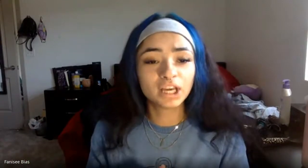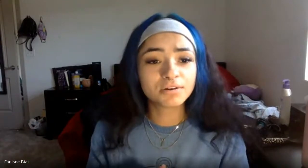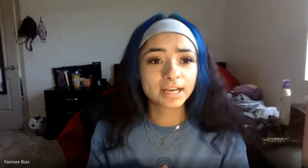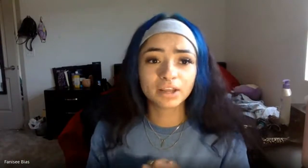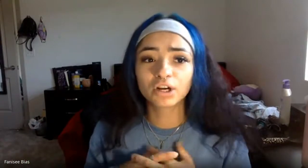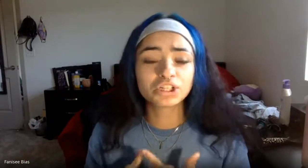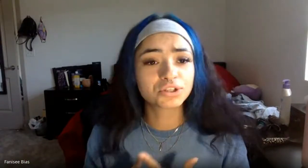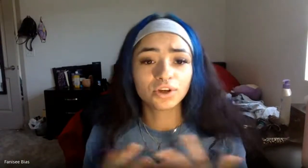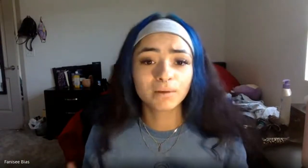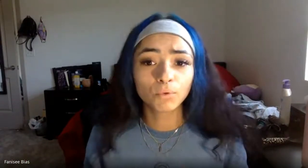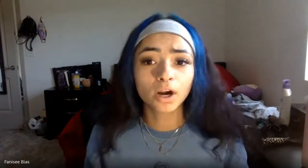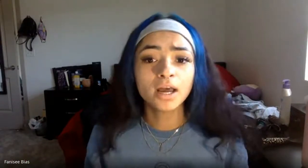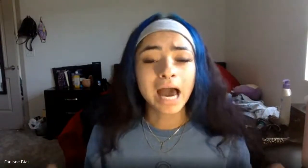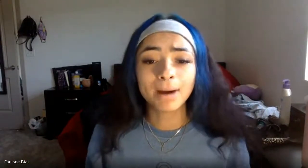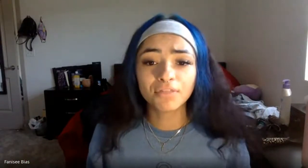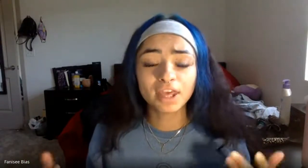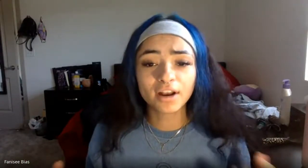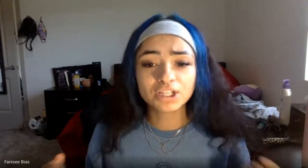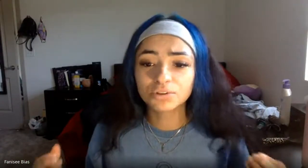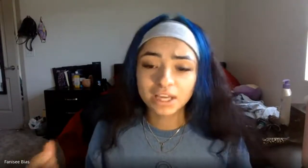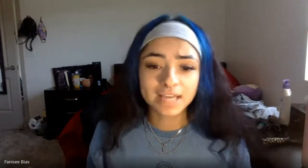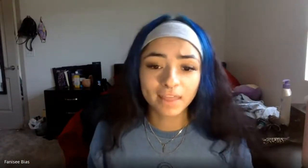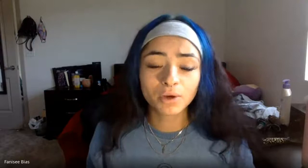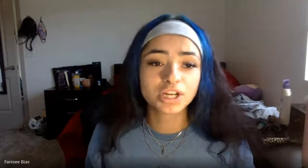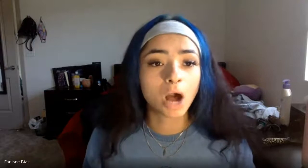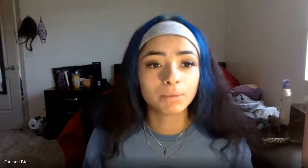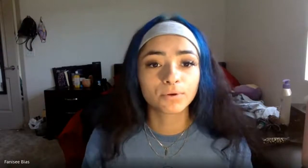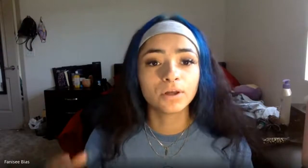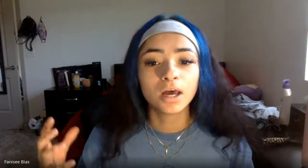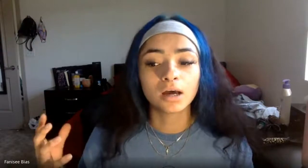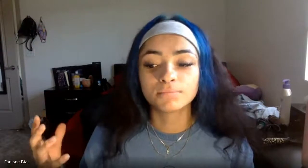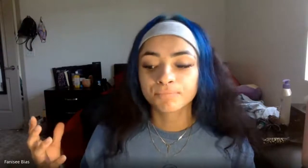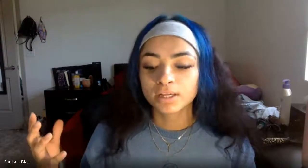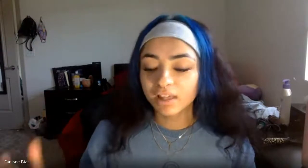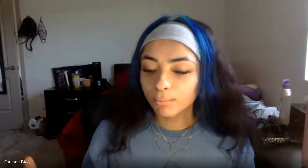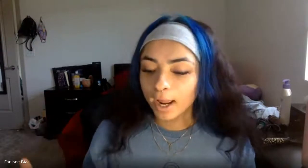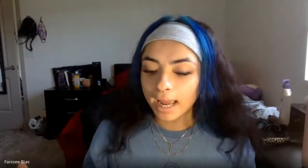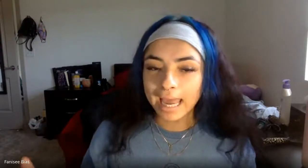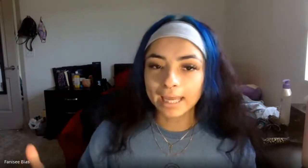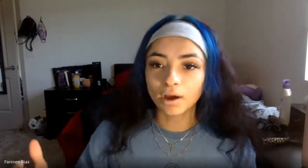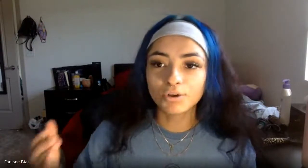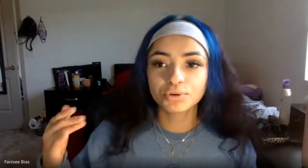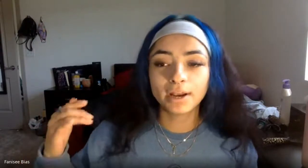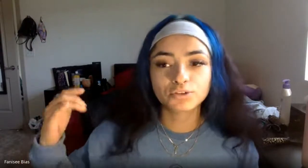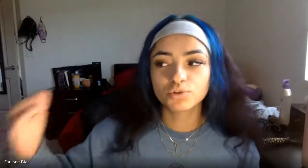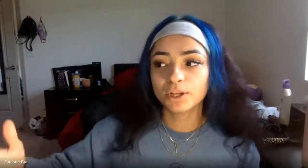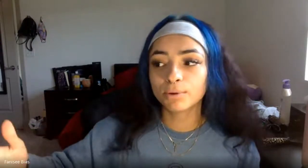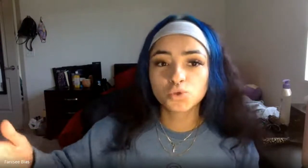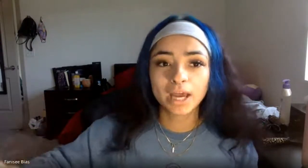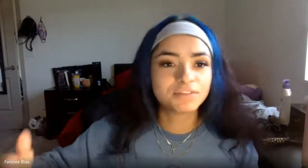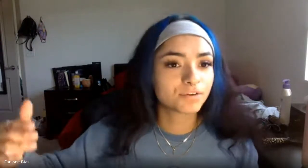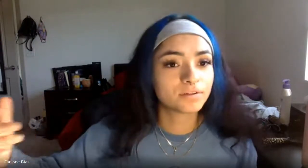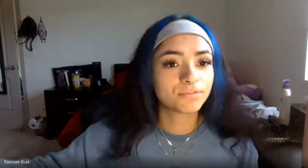those videos. And I encourage y'all to look up more about the International Day of Sign Language and how people celebrate. And also in our social